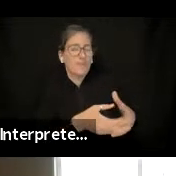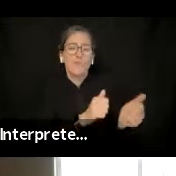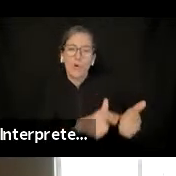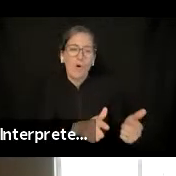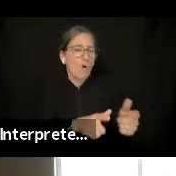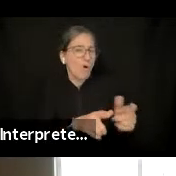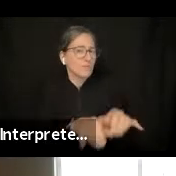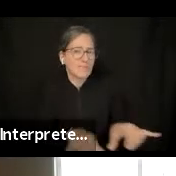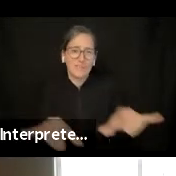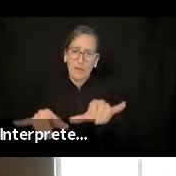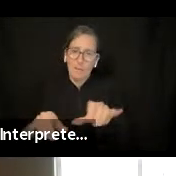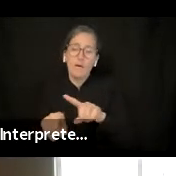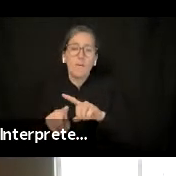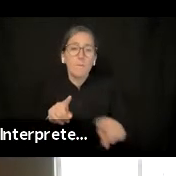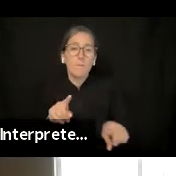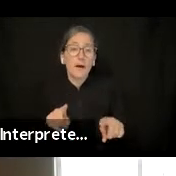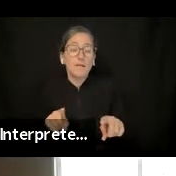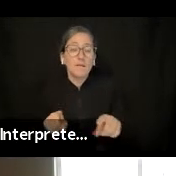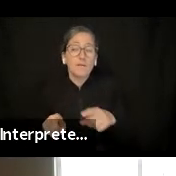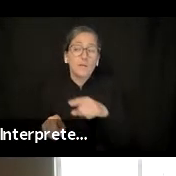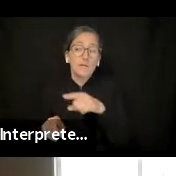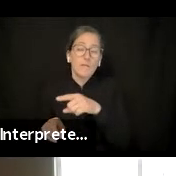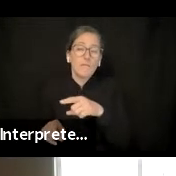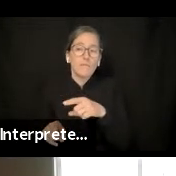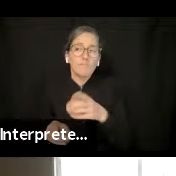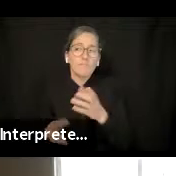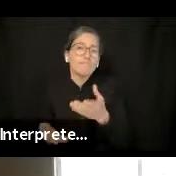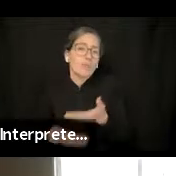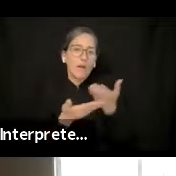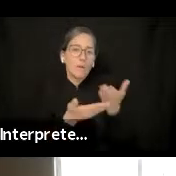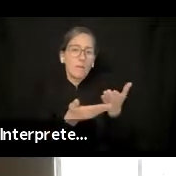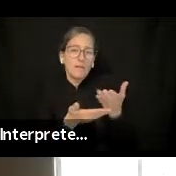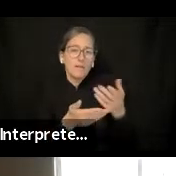called a commission. And so that's what we did.